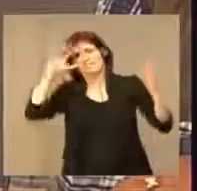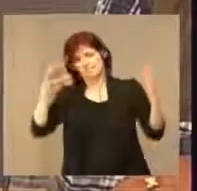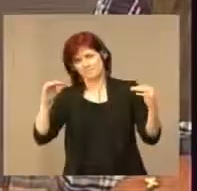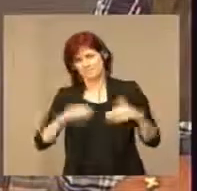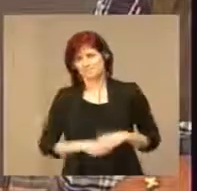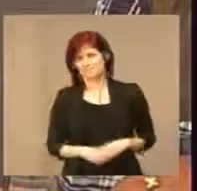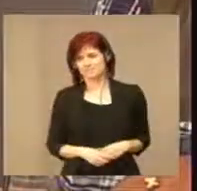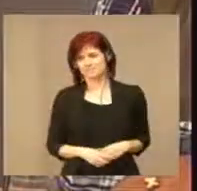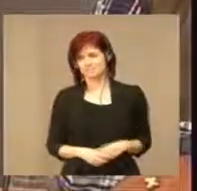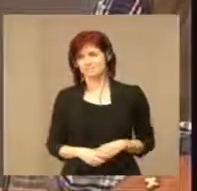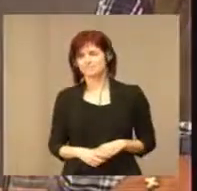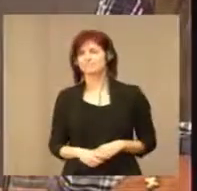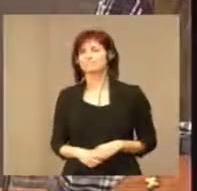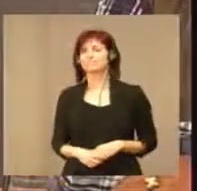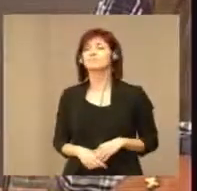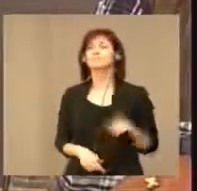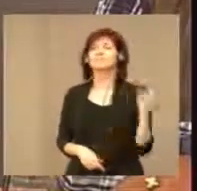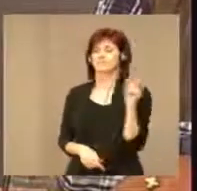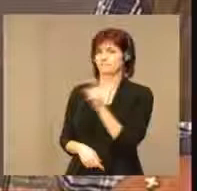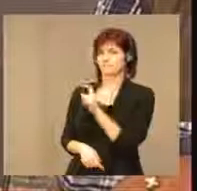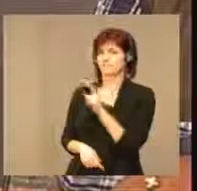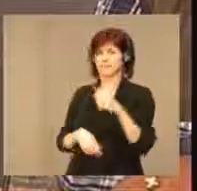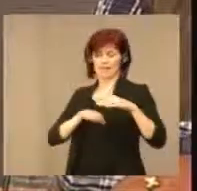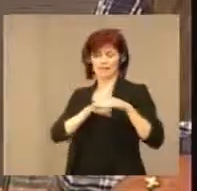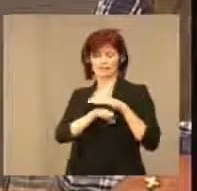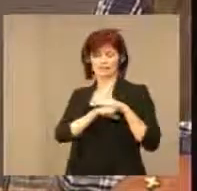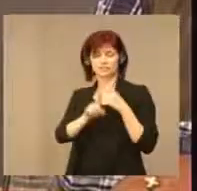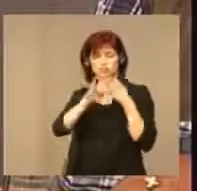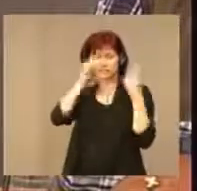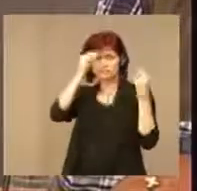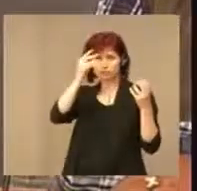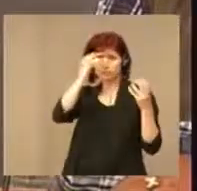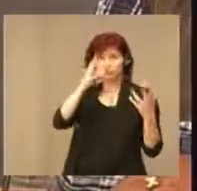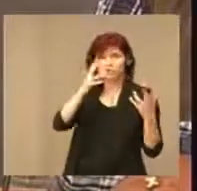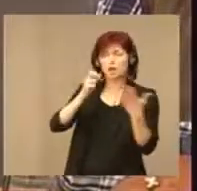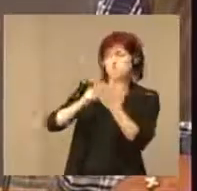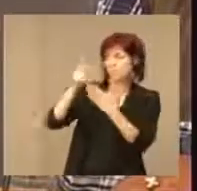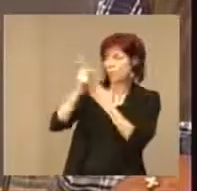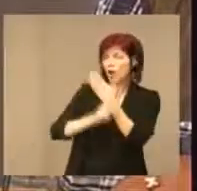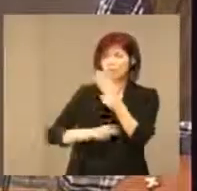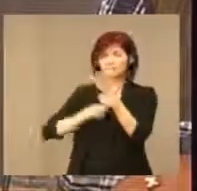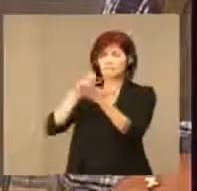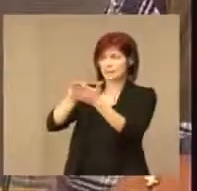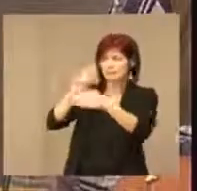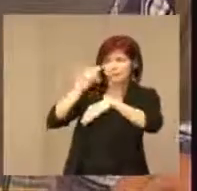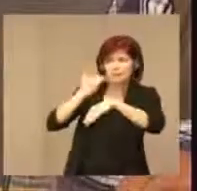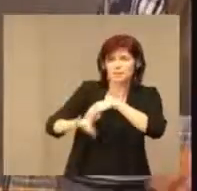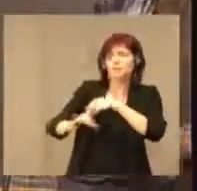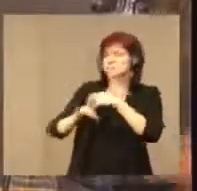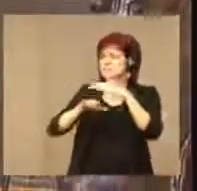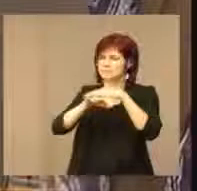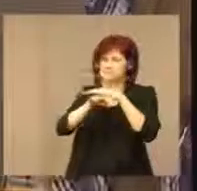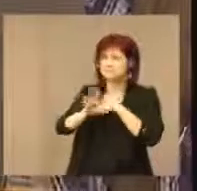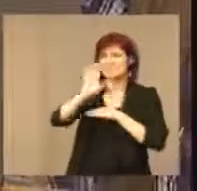Okay, so this is regarding access to information and available programs and funding, which seems to be an issue for